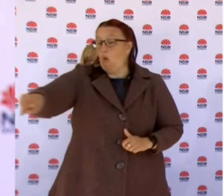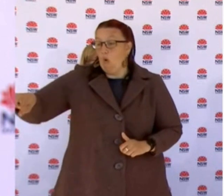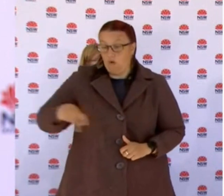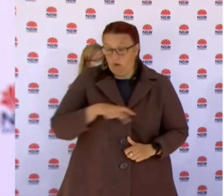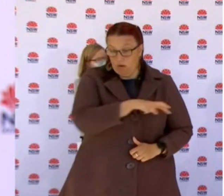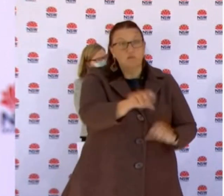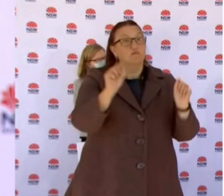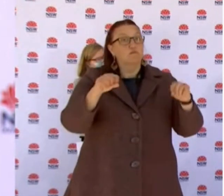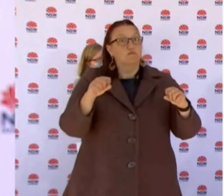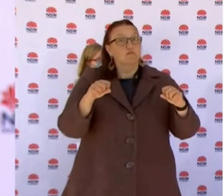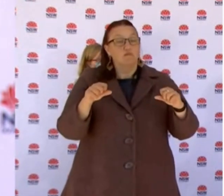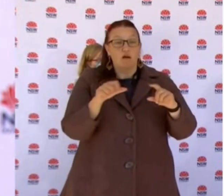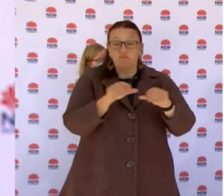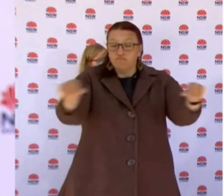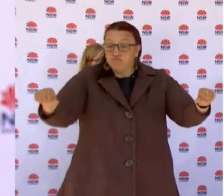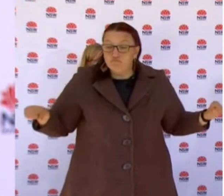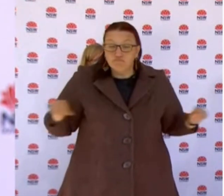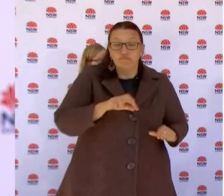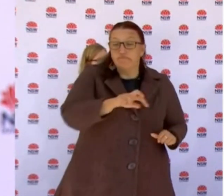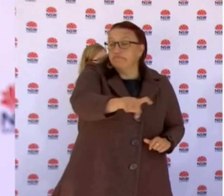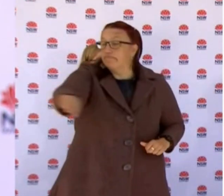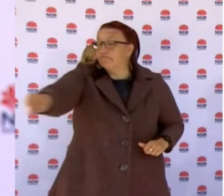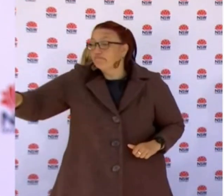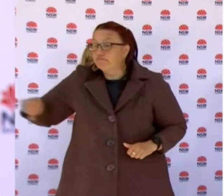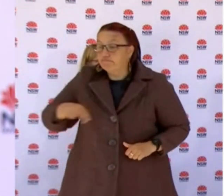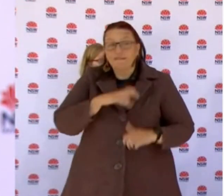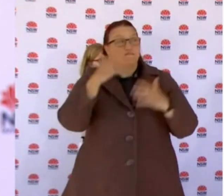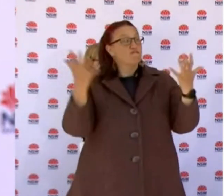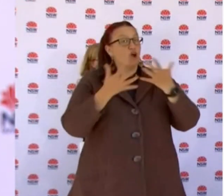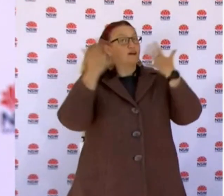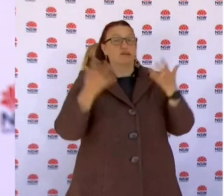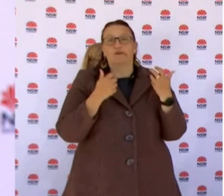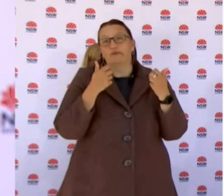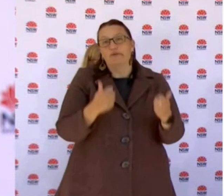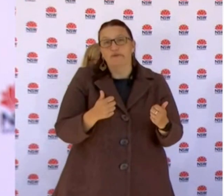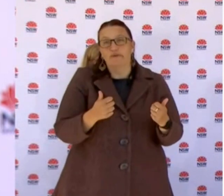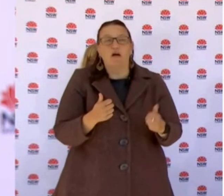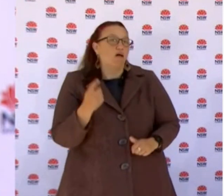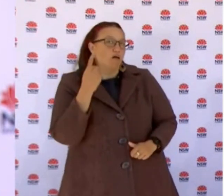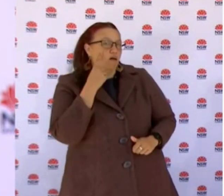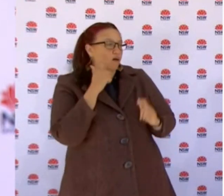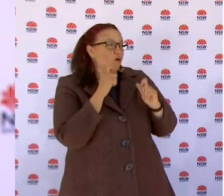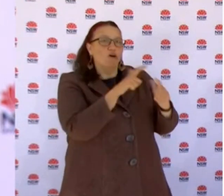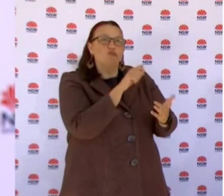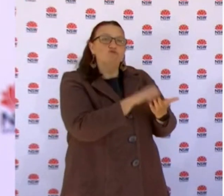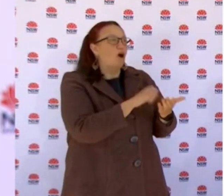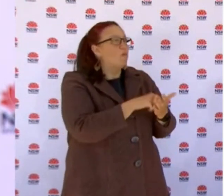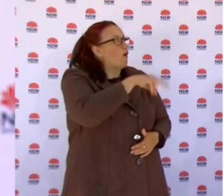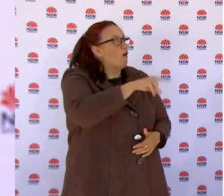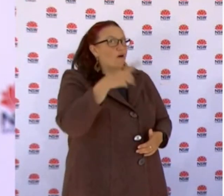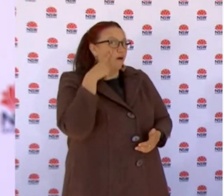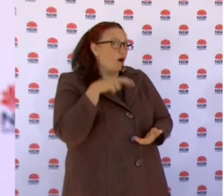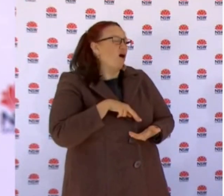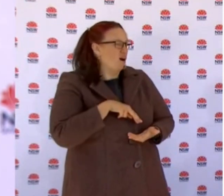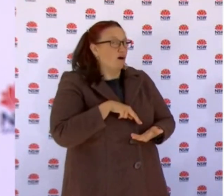in the fresh air is the best way to provide that relief. Avoid shopping centres, avoid indoor settings. That's where